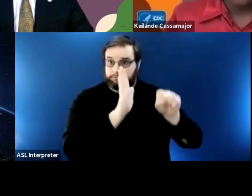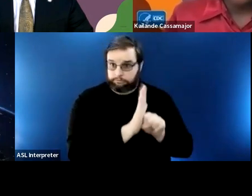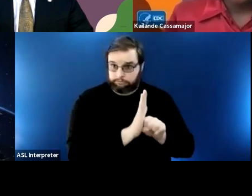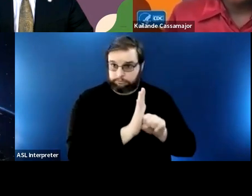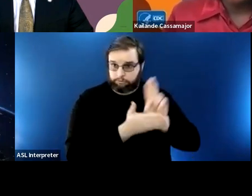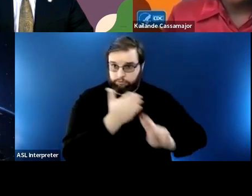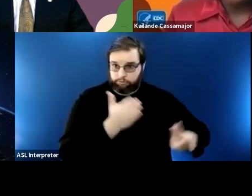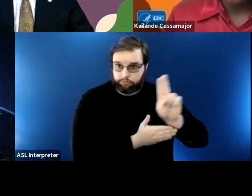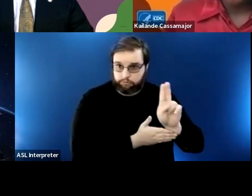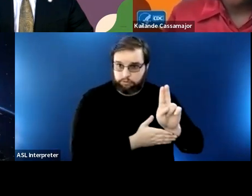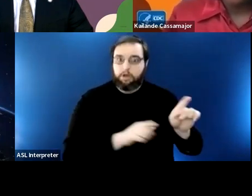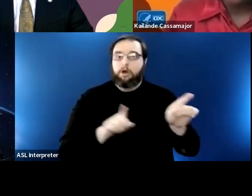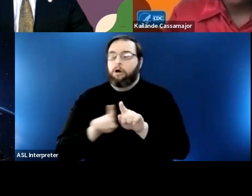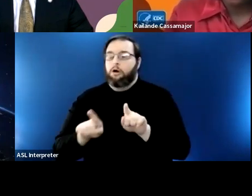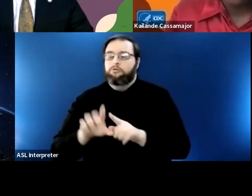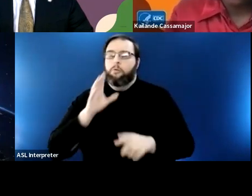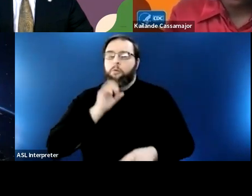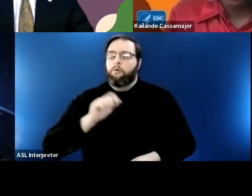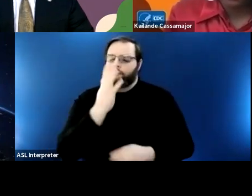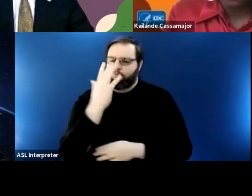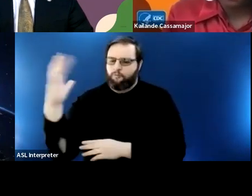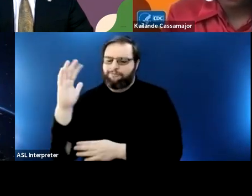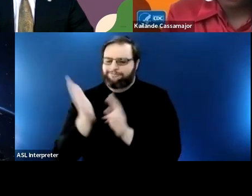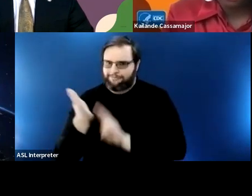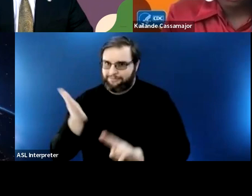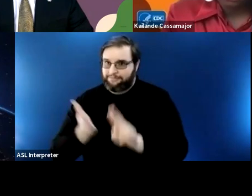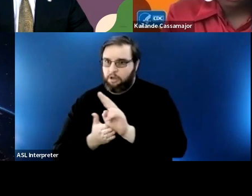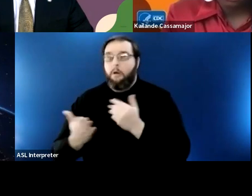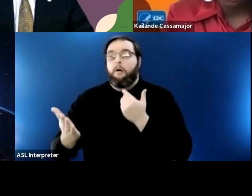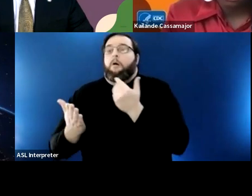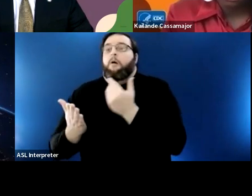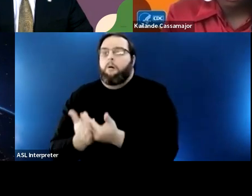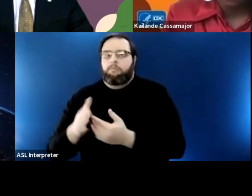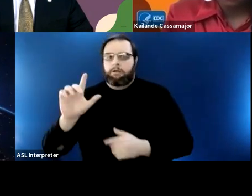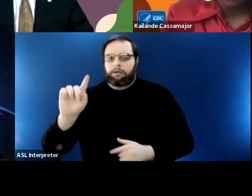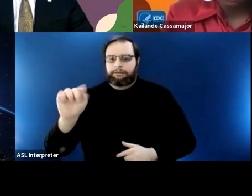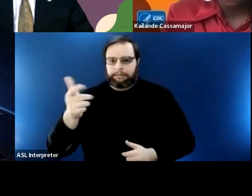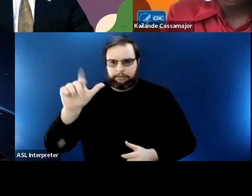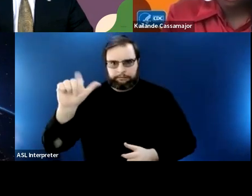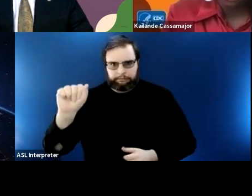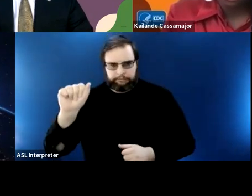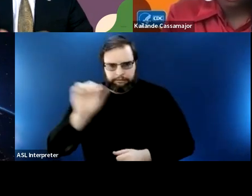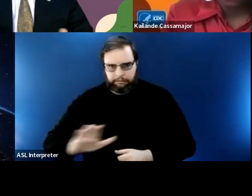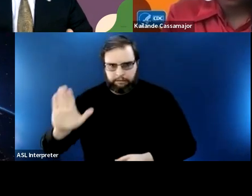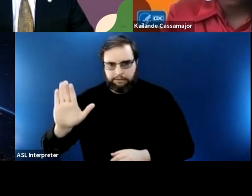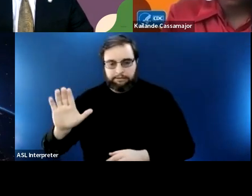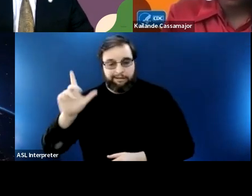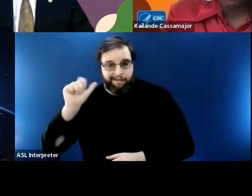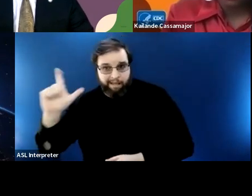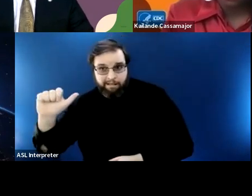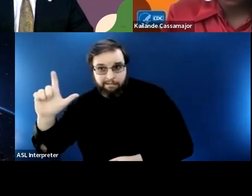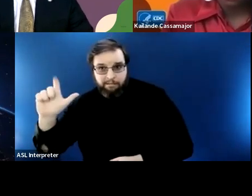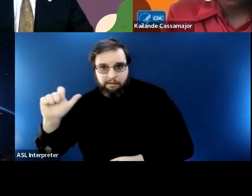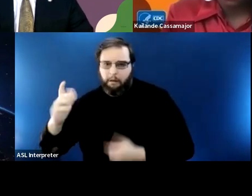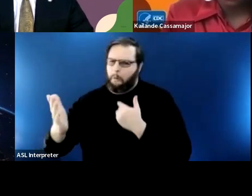So shout out to Wilberforce and Central State. Mm-hmm. I almost took a job at Talladega College in Alabama. Mm-hmm. So as with many of our